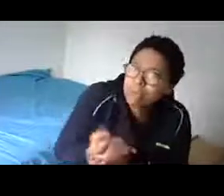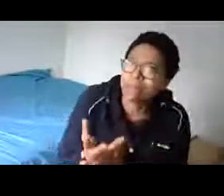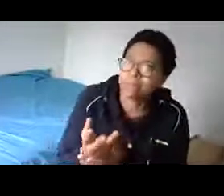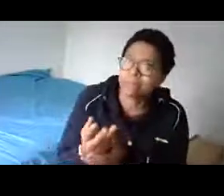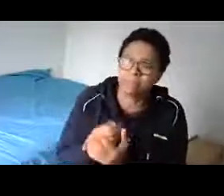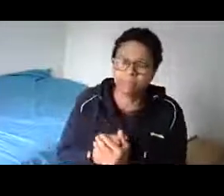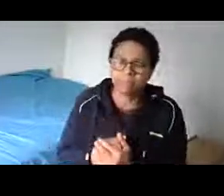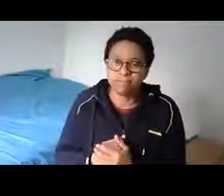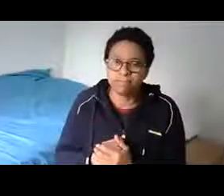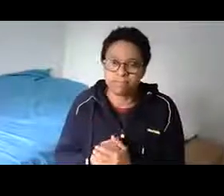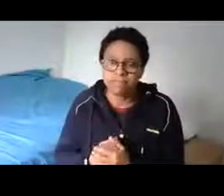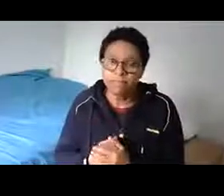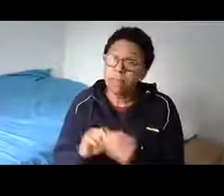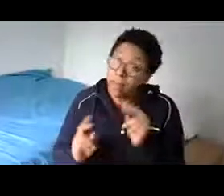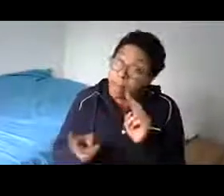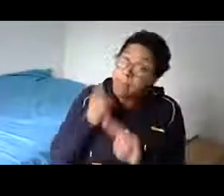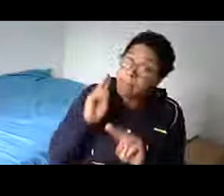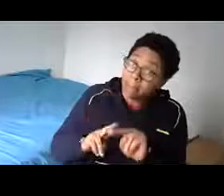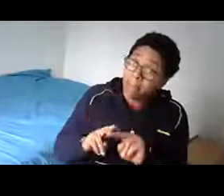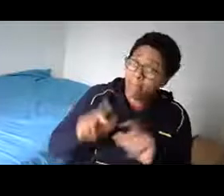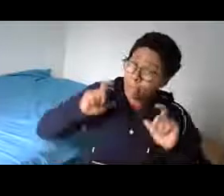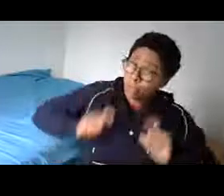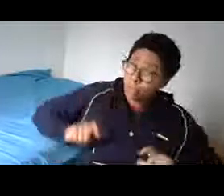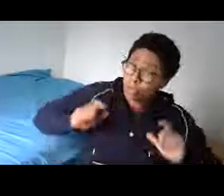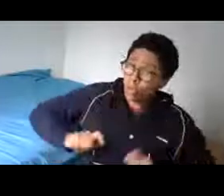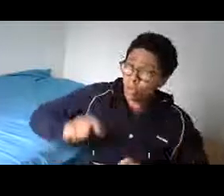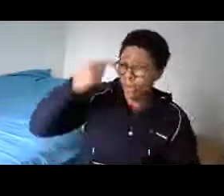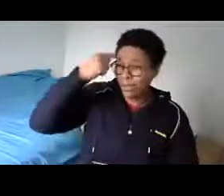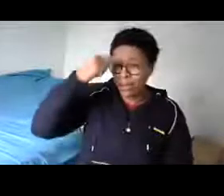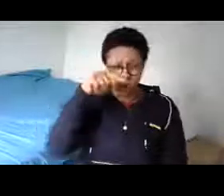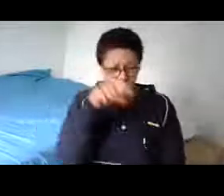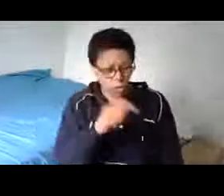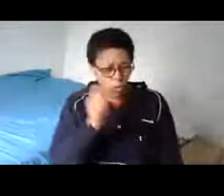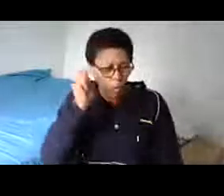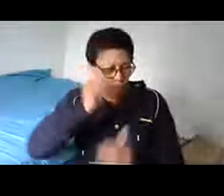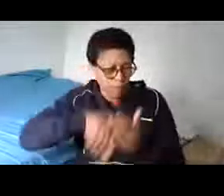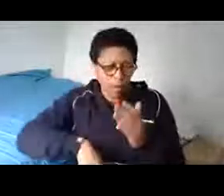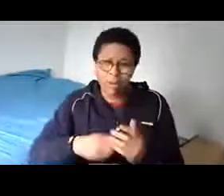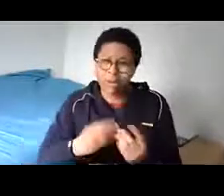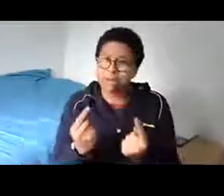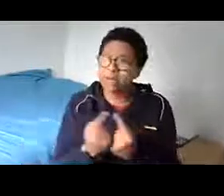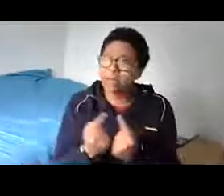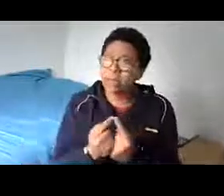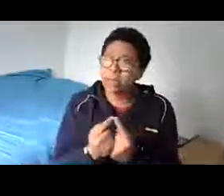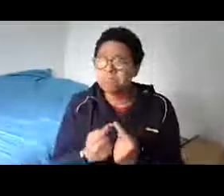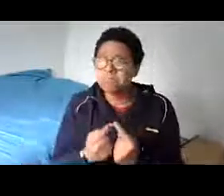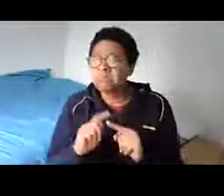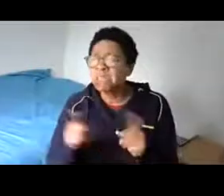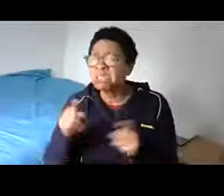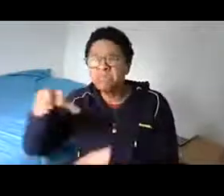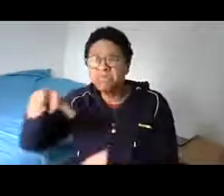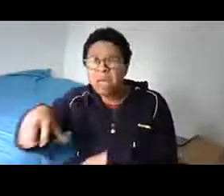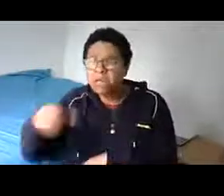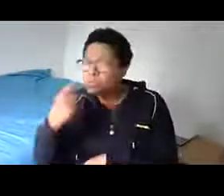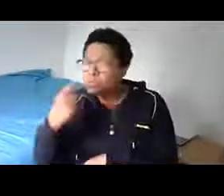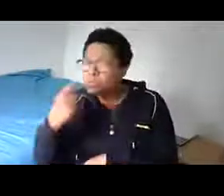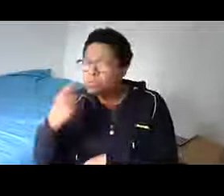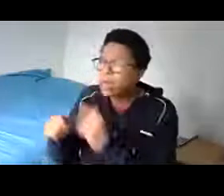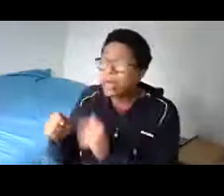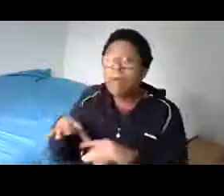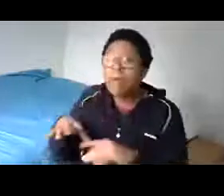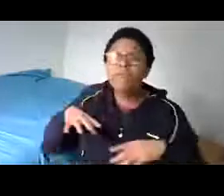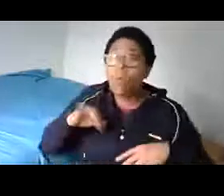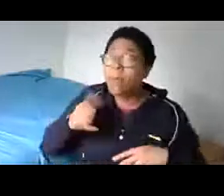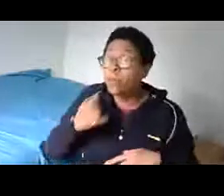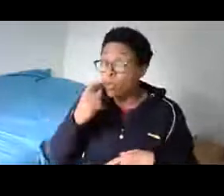Yes, if they think that things that you buy or you get are available somewhere else for free, for